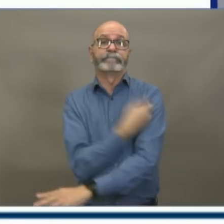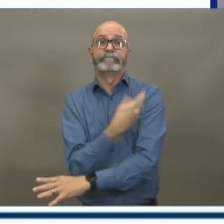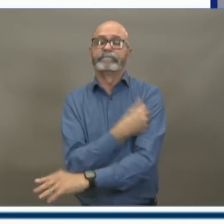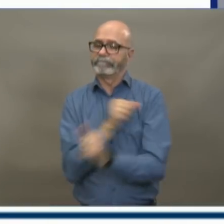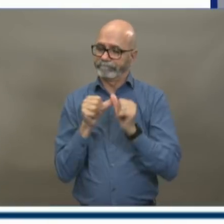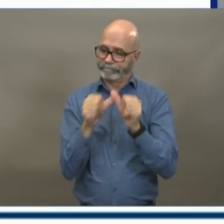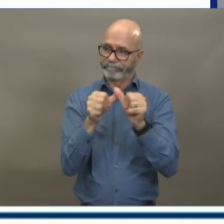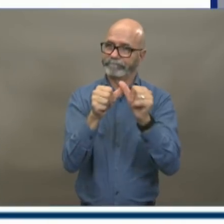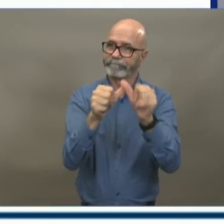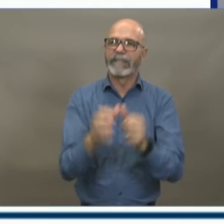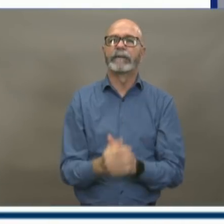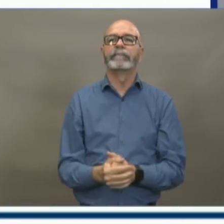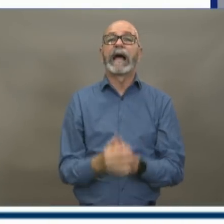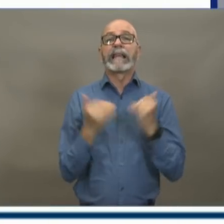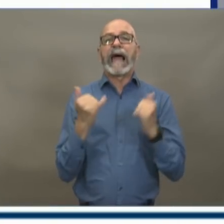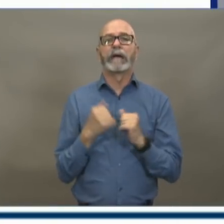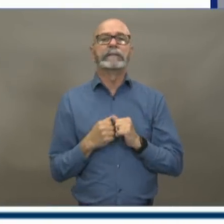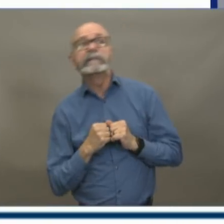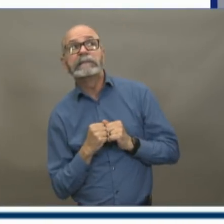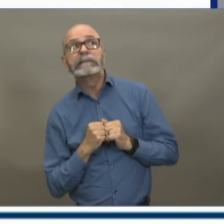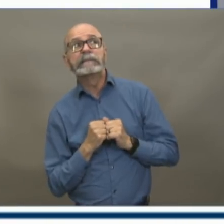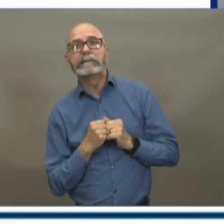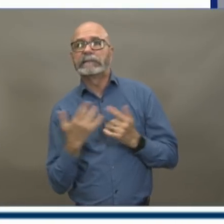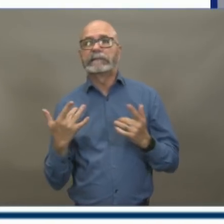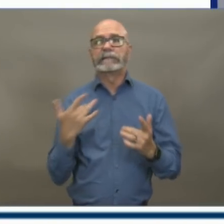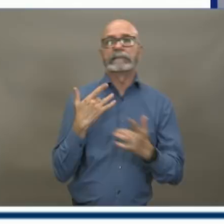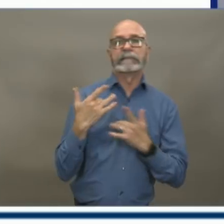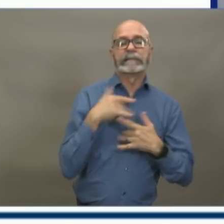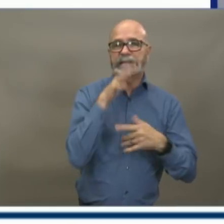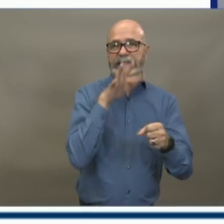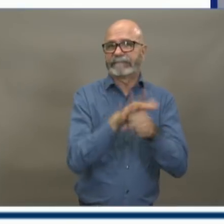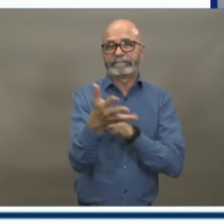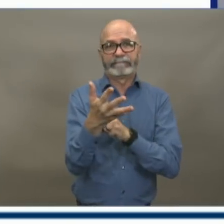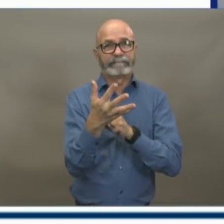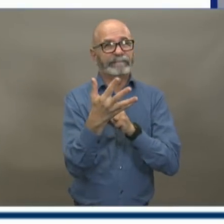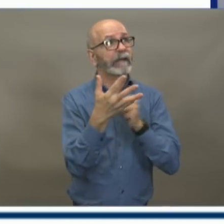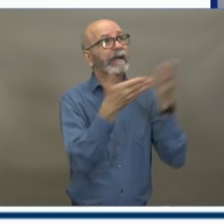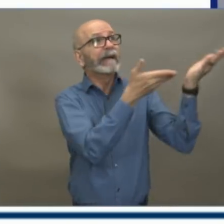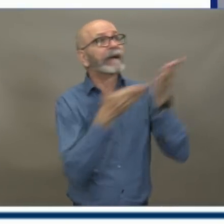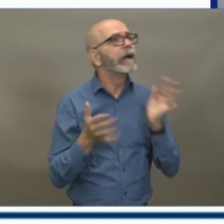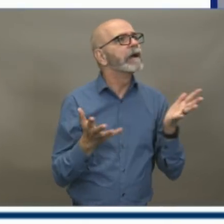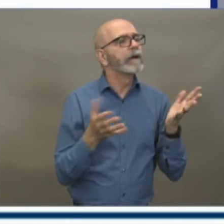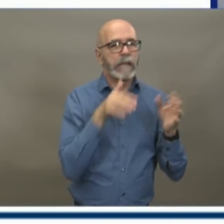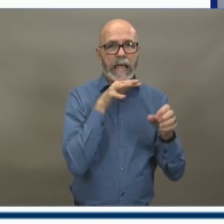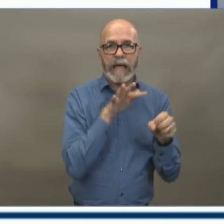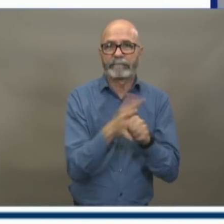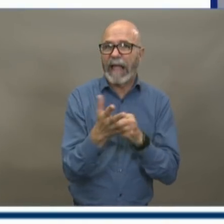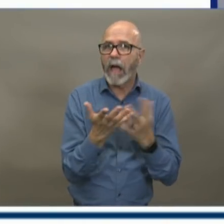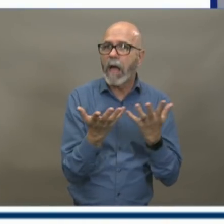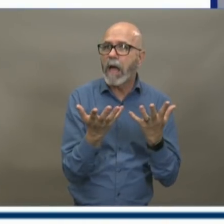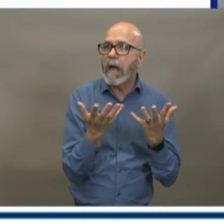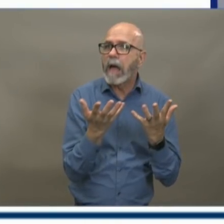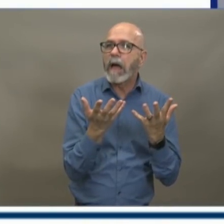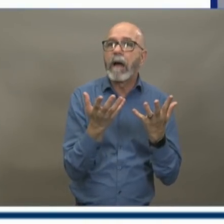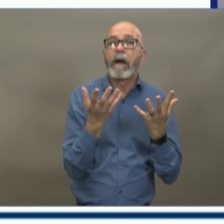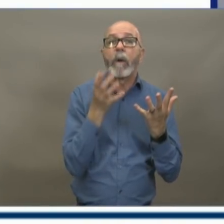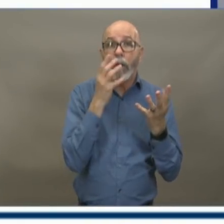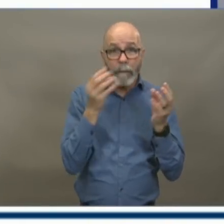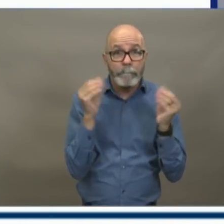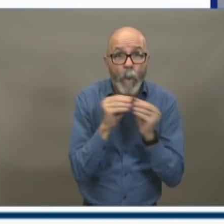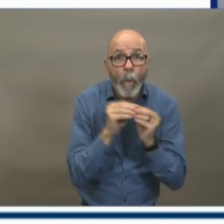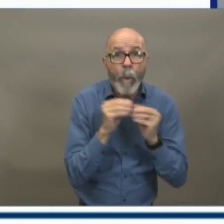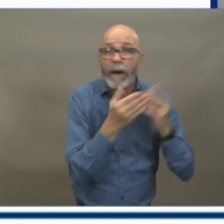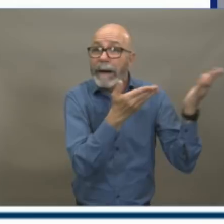about supply. We had hoped that we wouldn't be in this situation, but we will not be receiving any new doses this